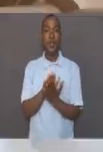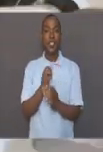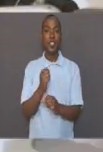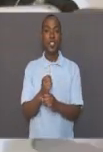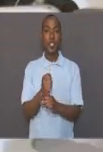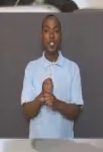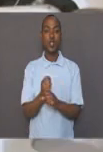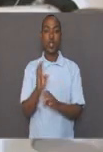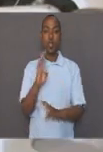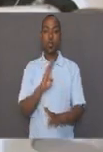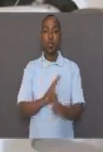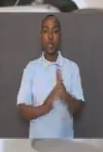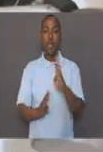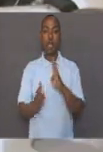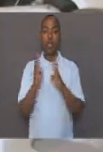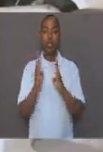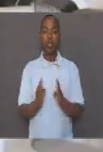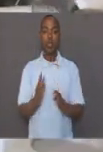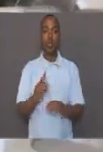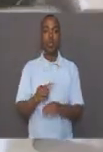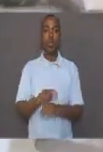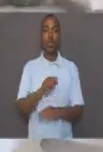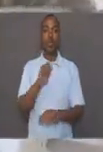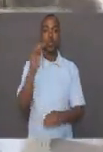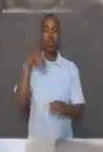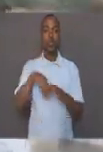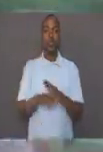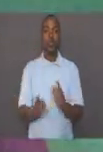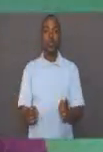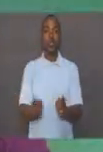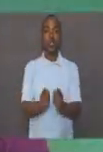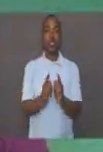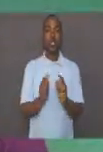the biologists at the Institute engage in.